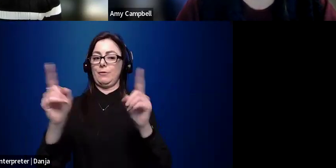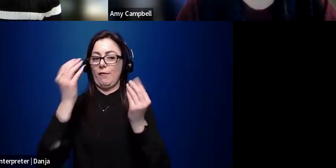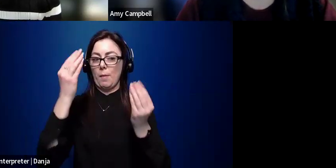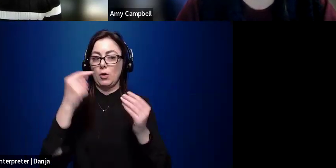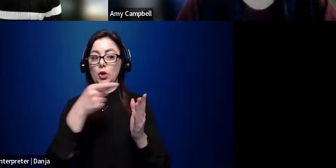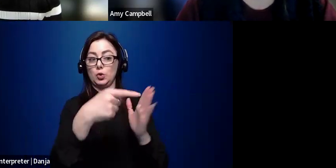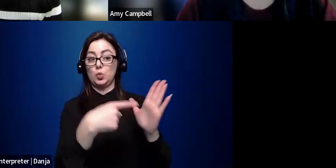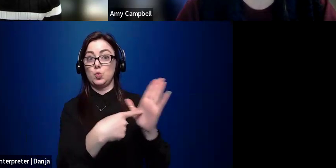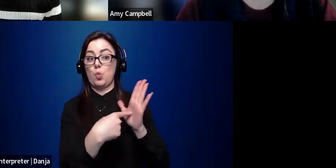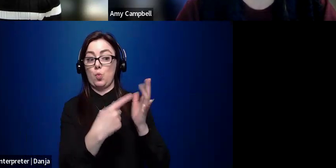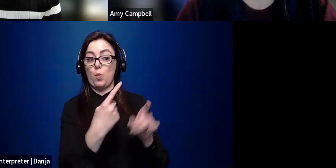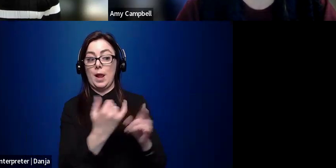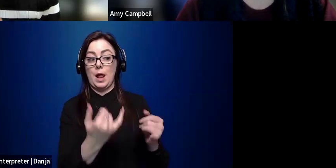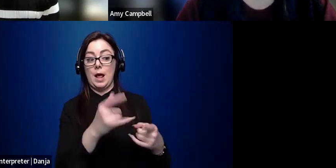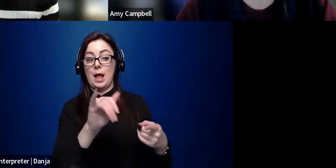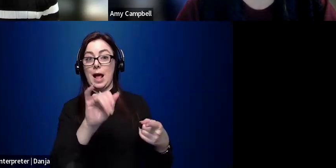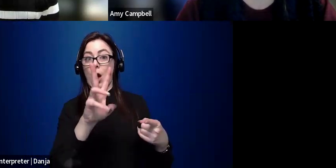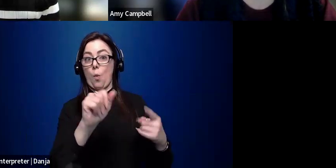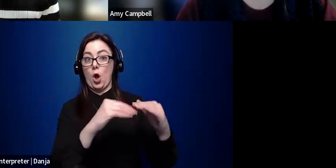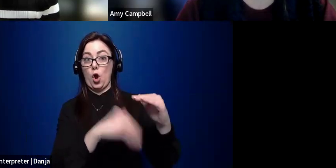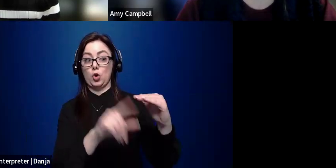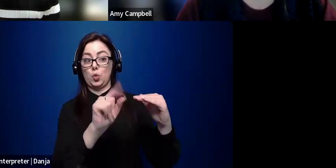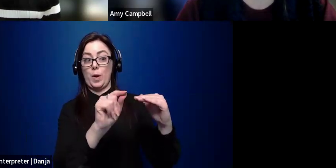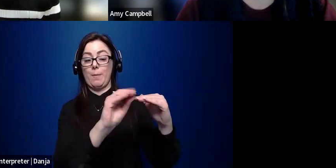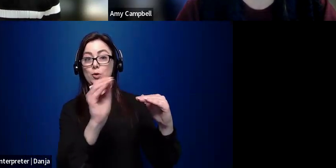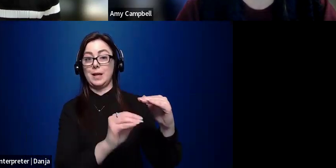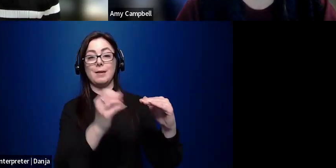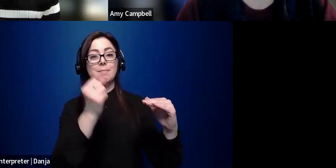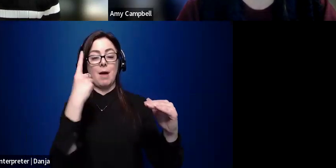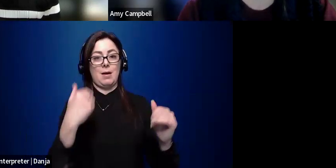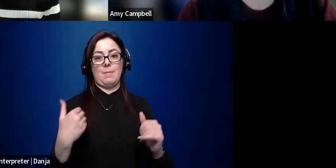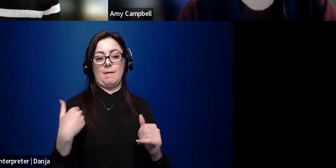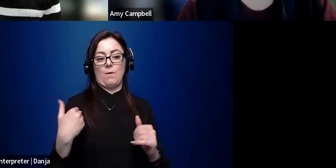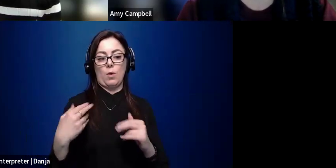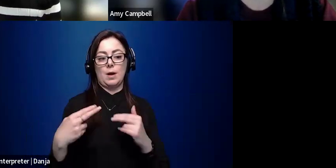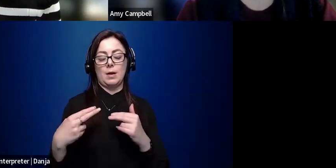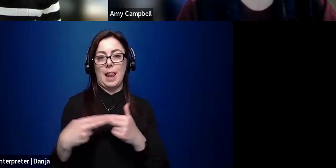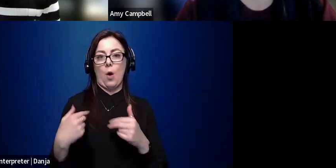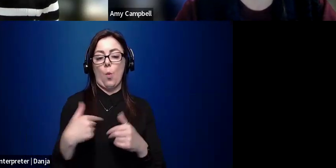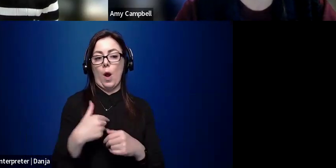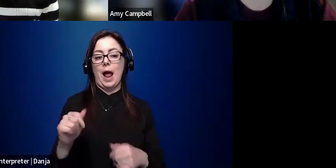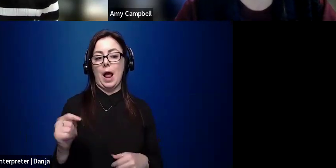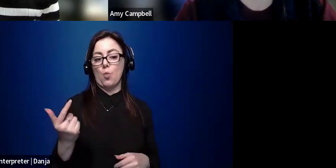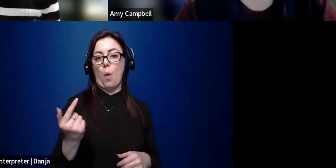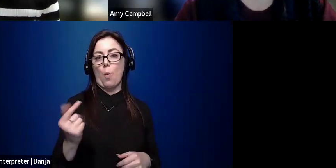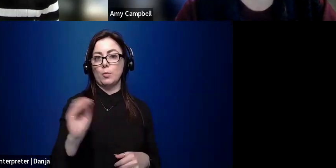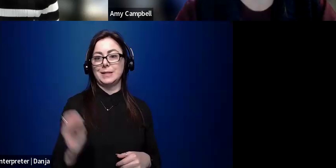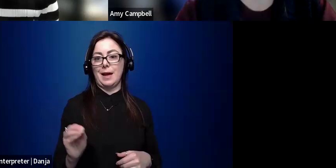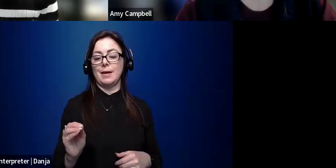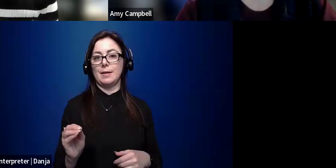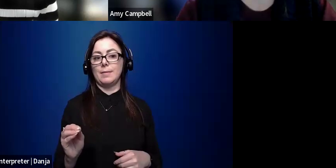that Iowa is under 20%. And as you saw from the previous slide, we're at 21% now because the number went up. We went